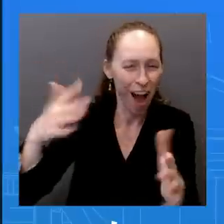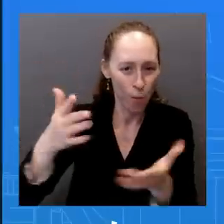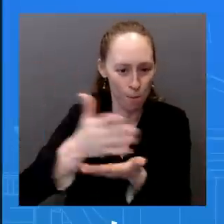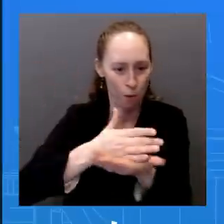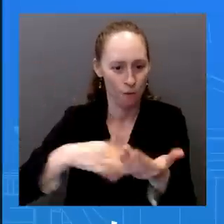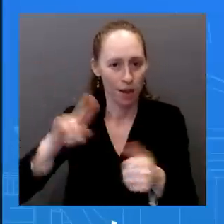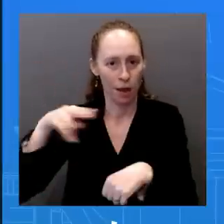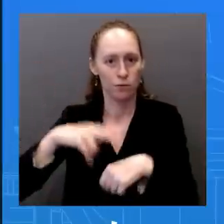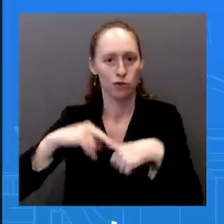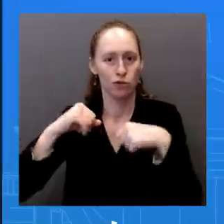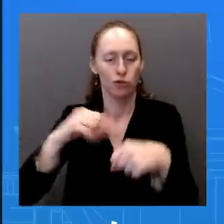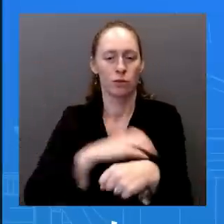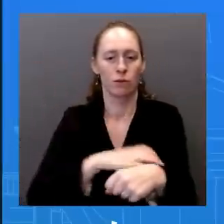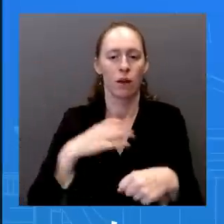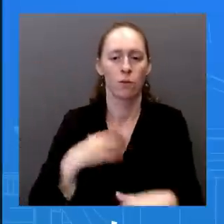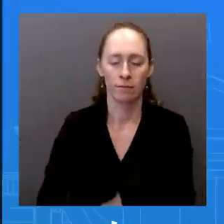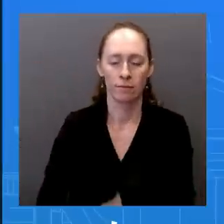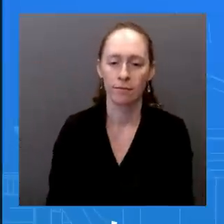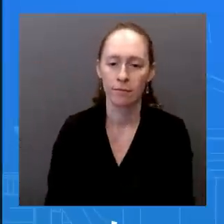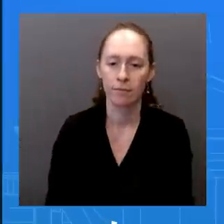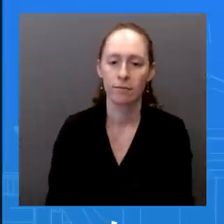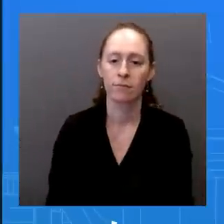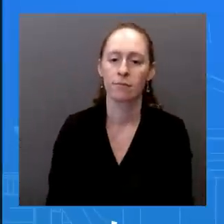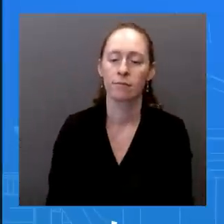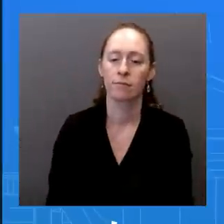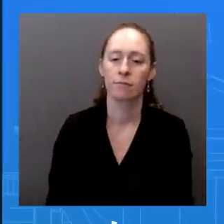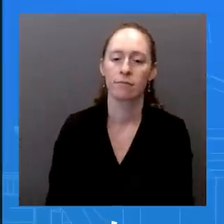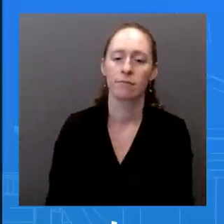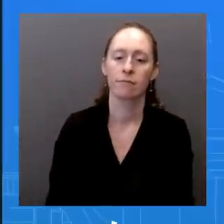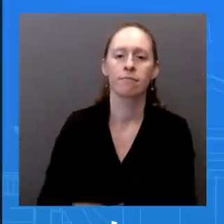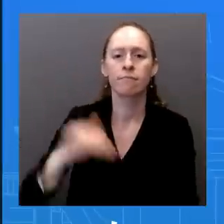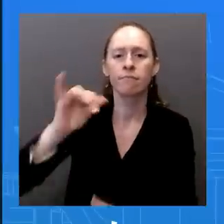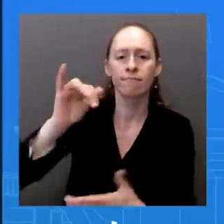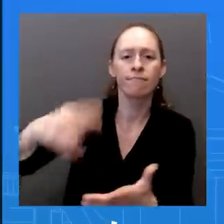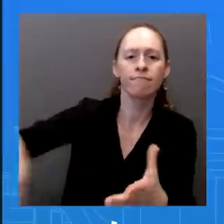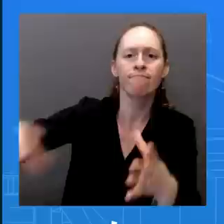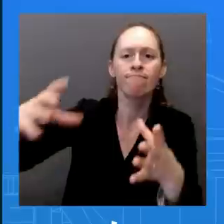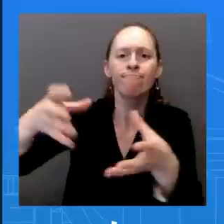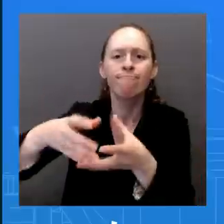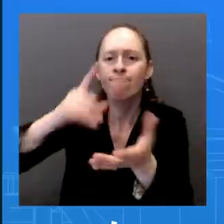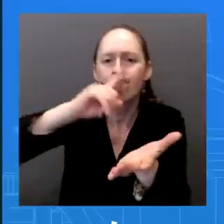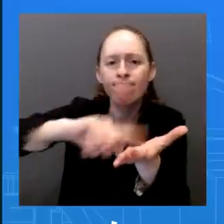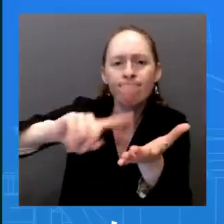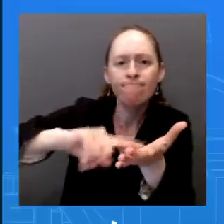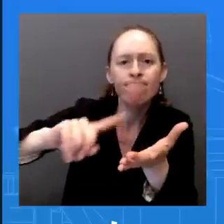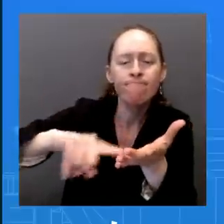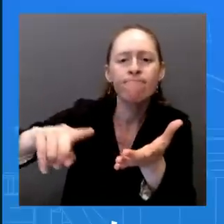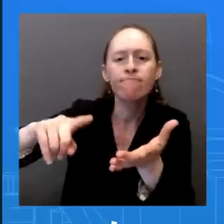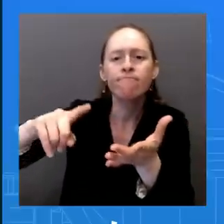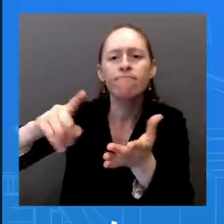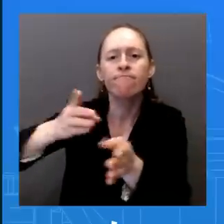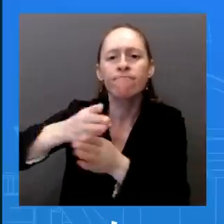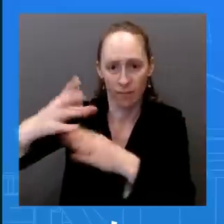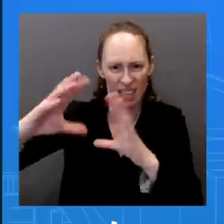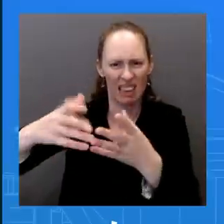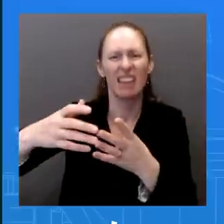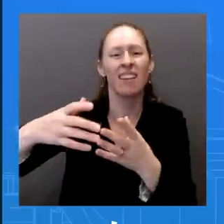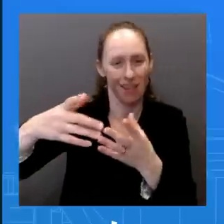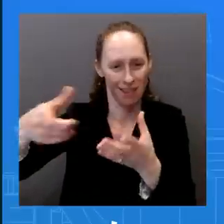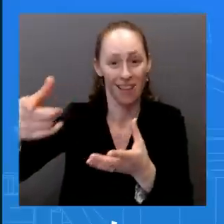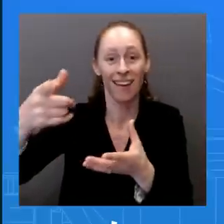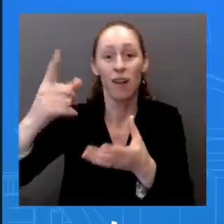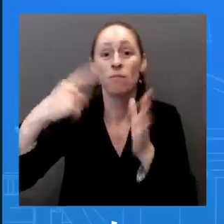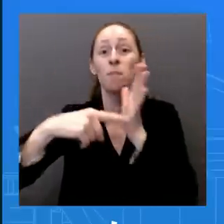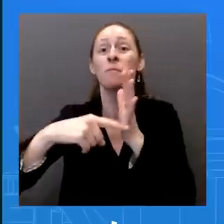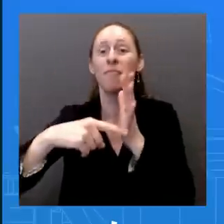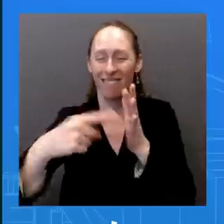has indicated that they have been pursuing their own analysis, their own assessment, and each of them have communicated